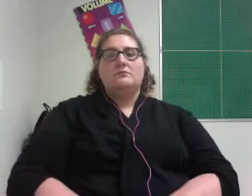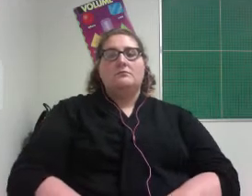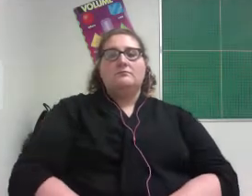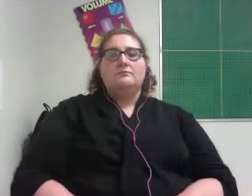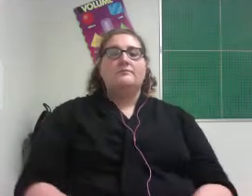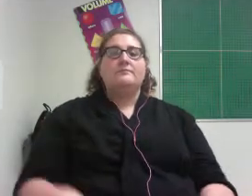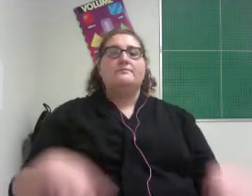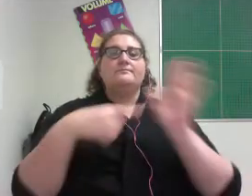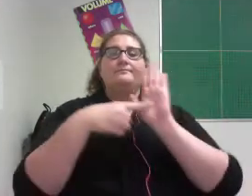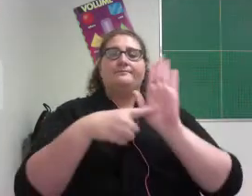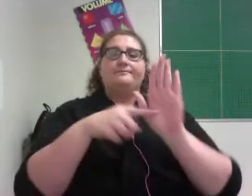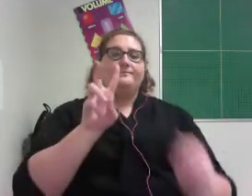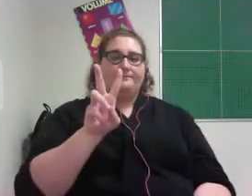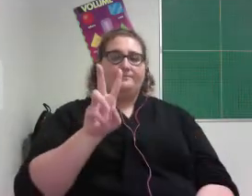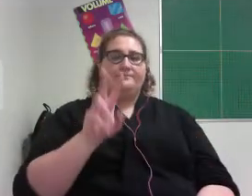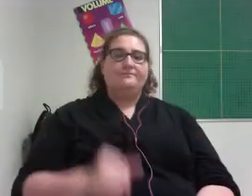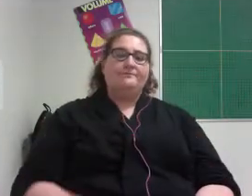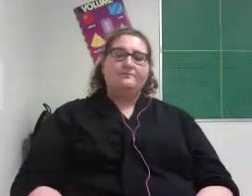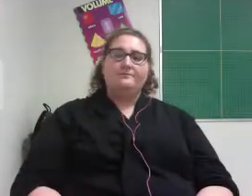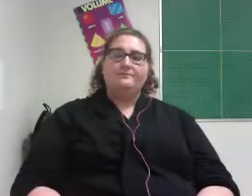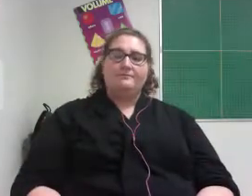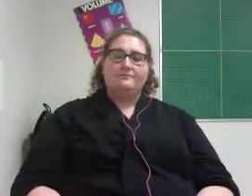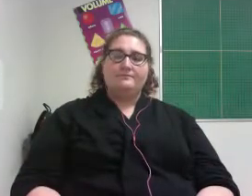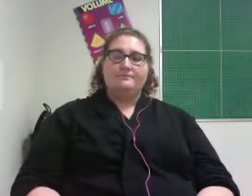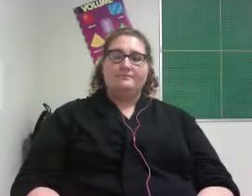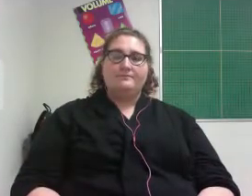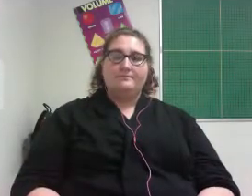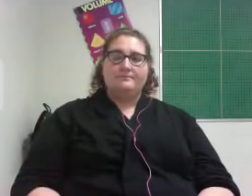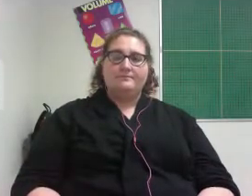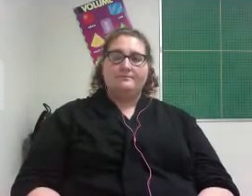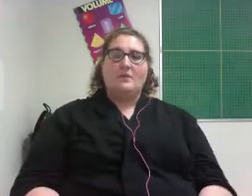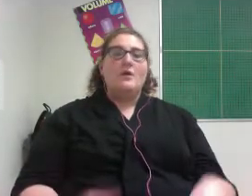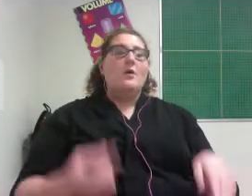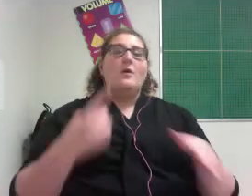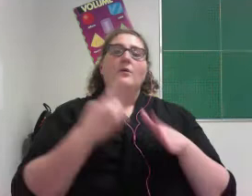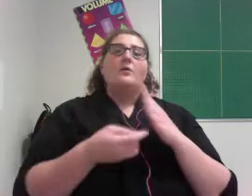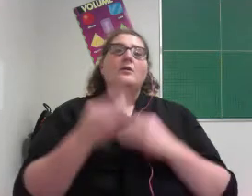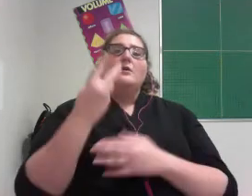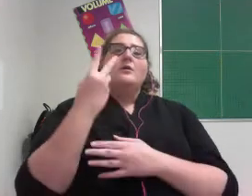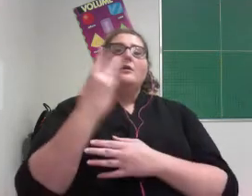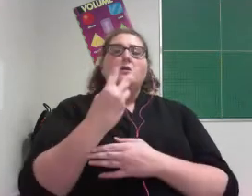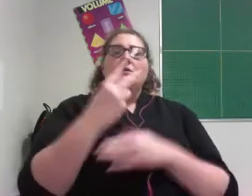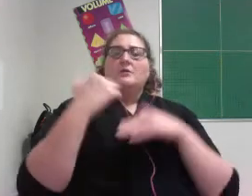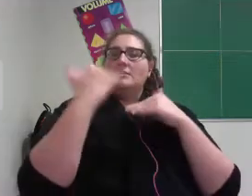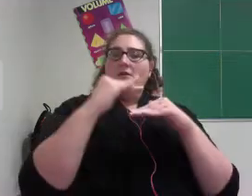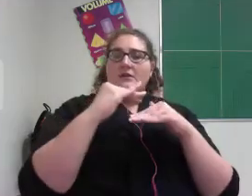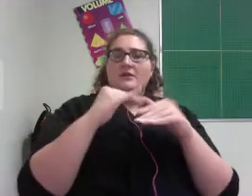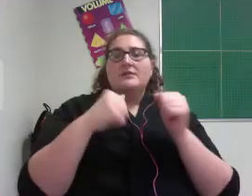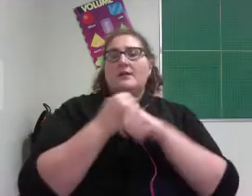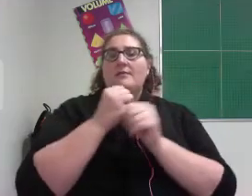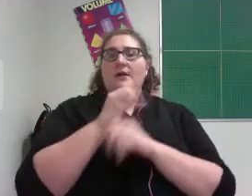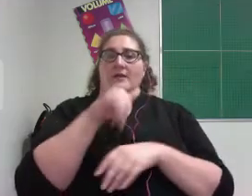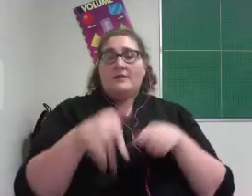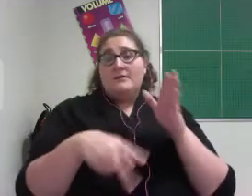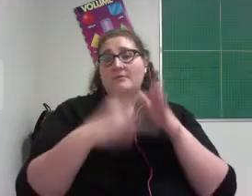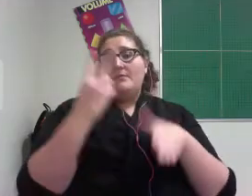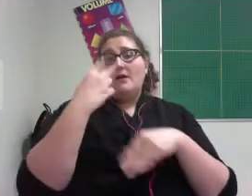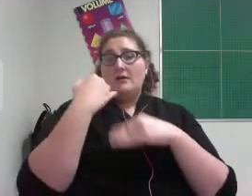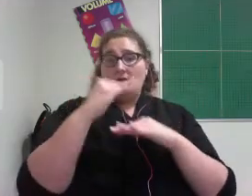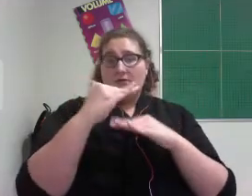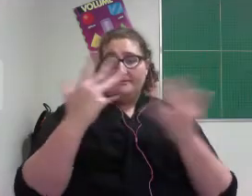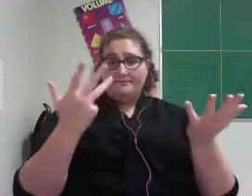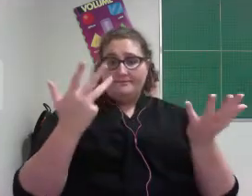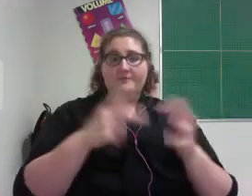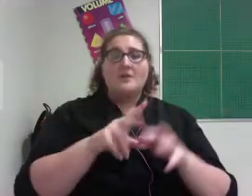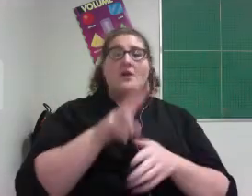What are the two conditionals that form this biconditional? Two numbers are reciprocals if and only if their product is 1.